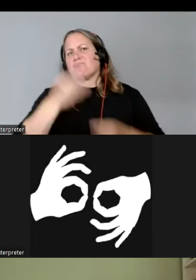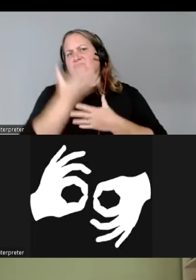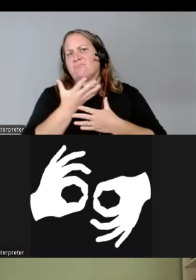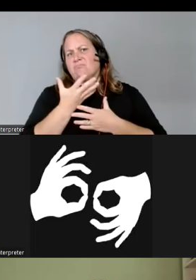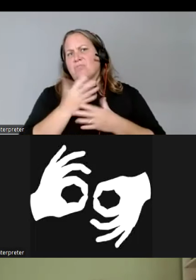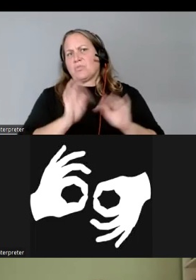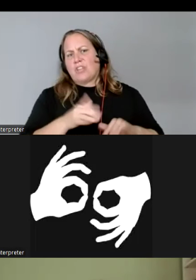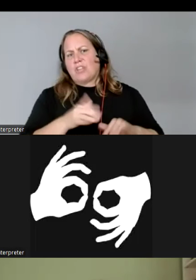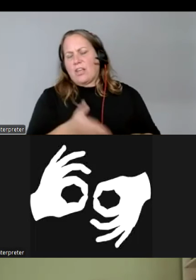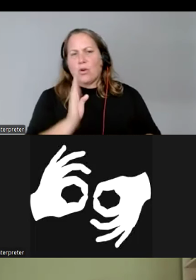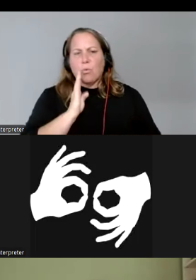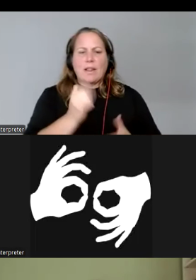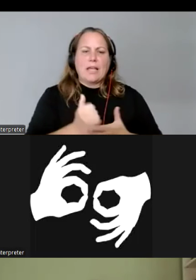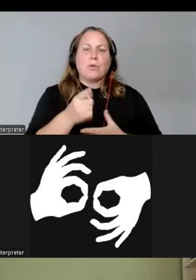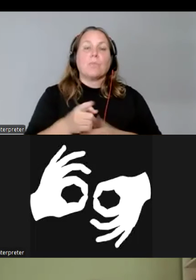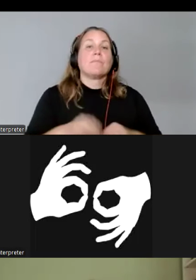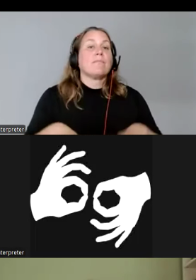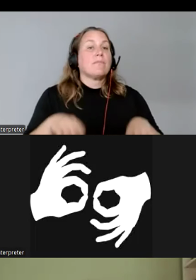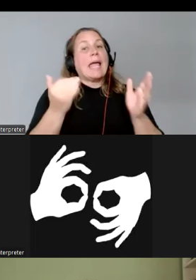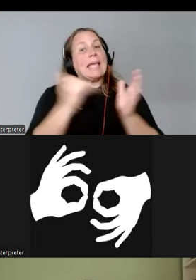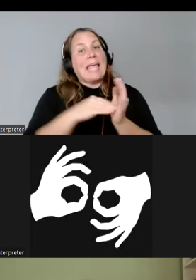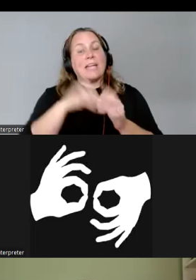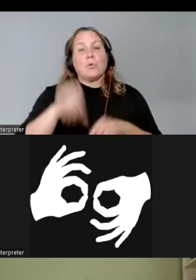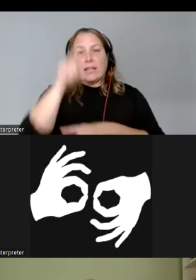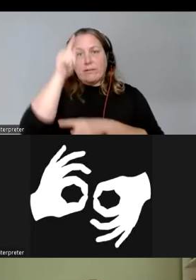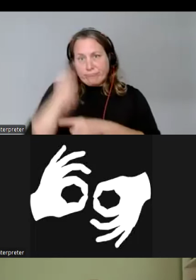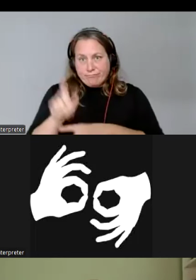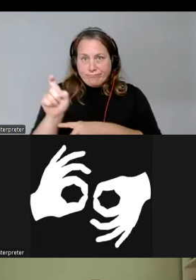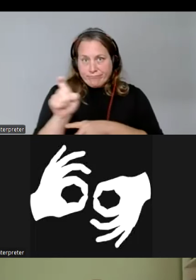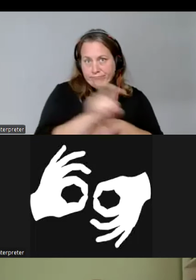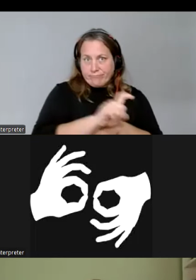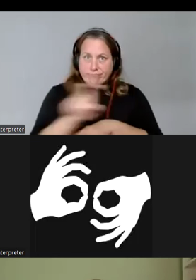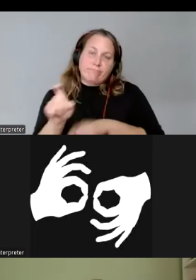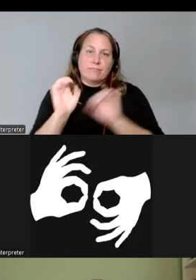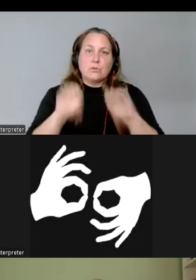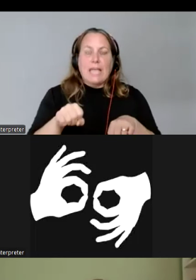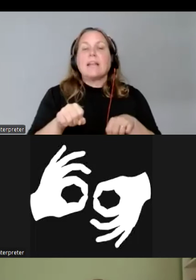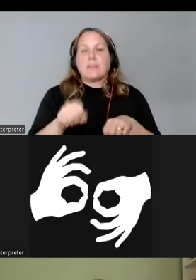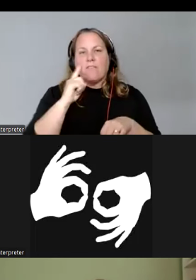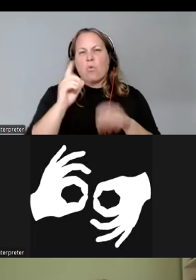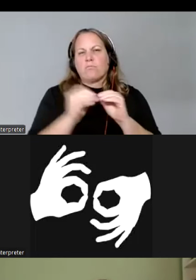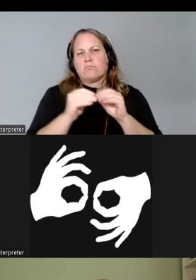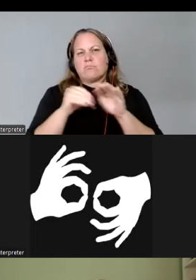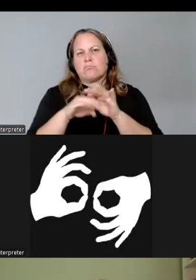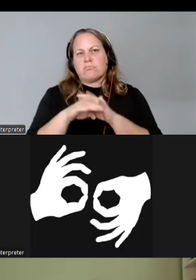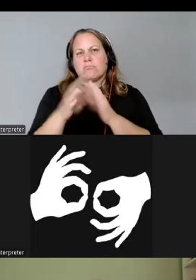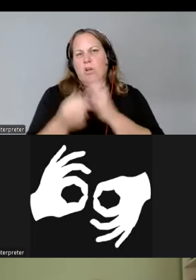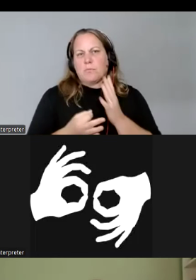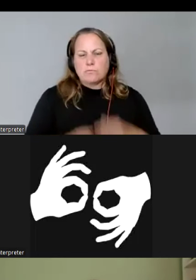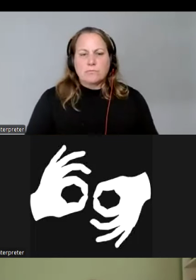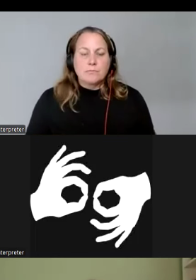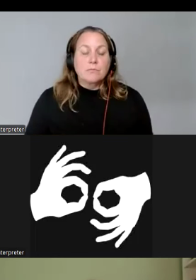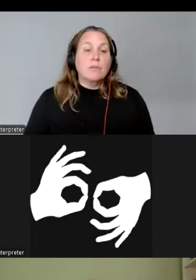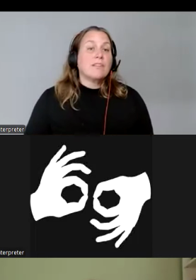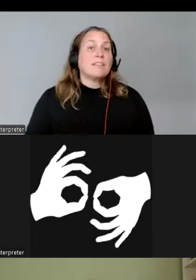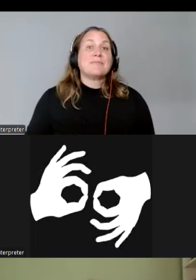screen bar in the middle of the screen in the direction of the side of the screen that you would like minimized. We also have